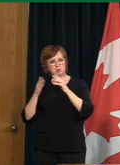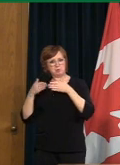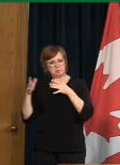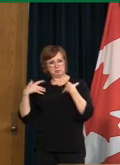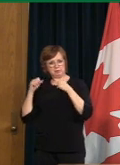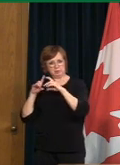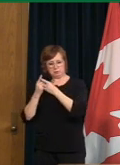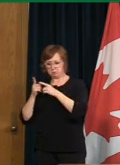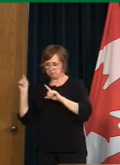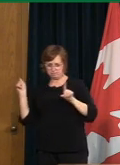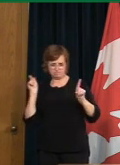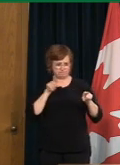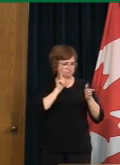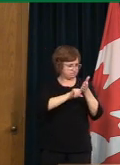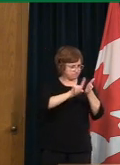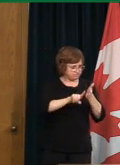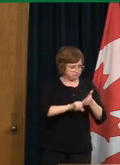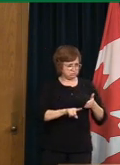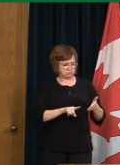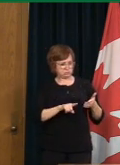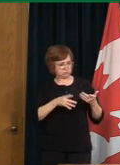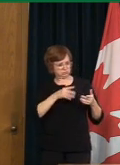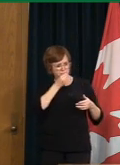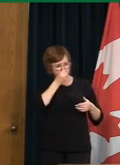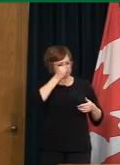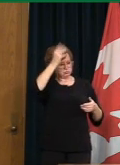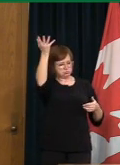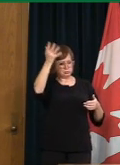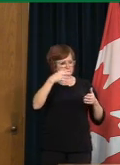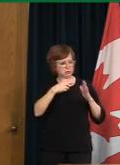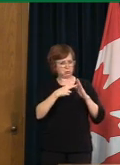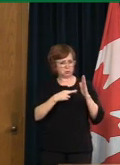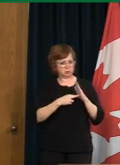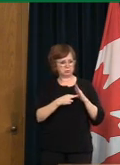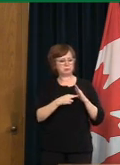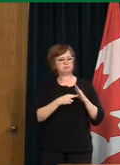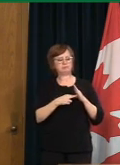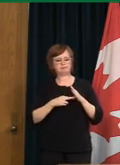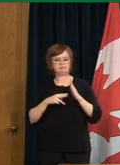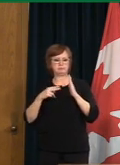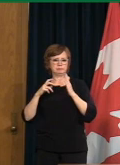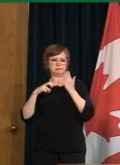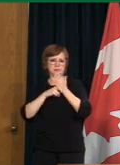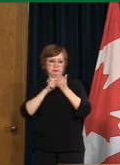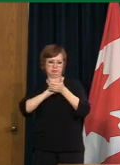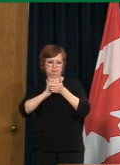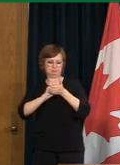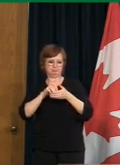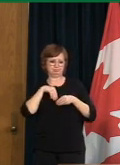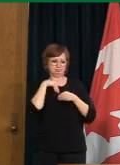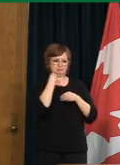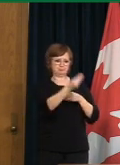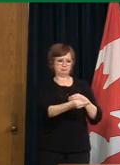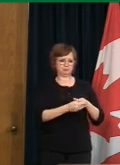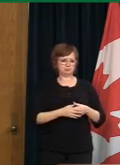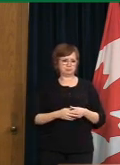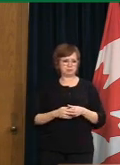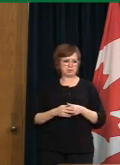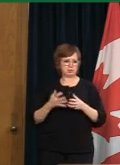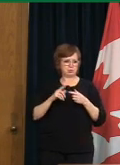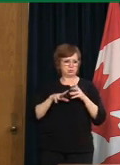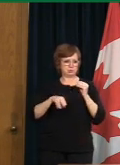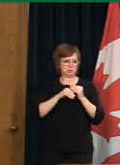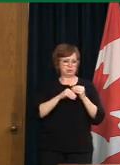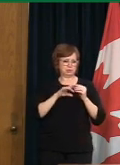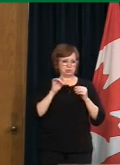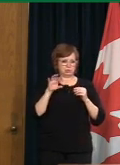where someone was blatantly not following the public health advice that has been put out there. Do you have anything to add to that,